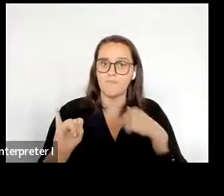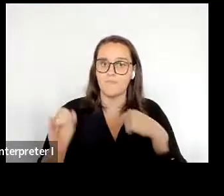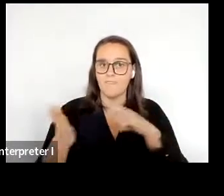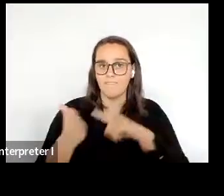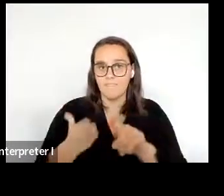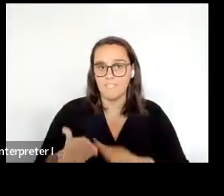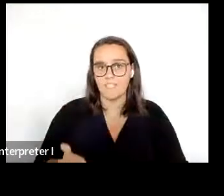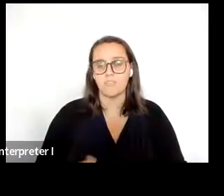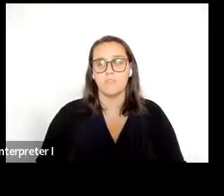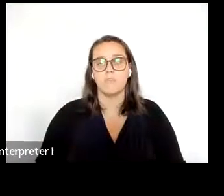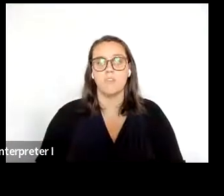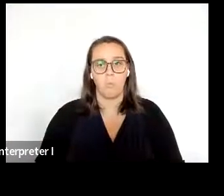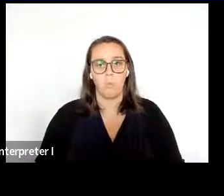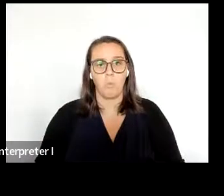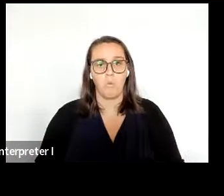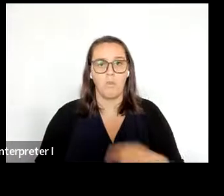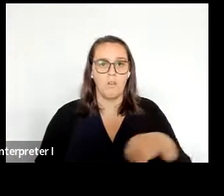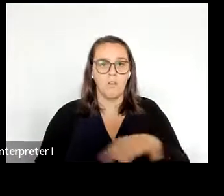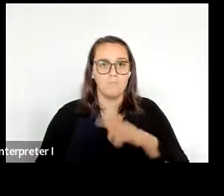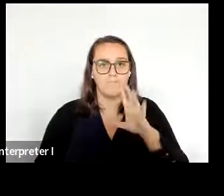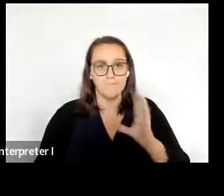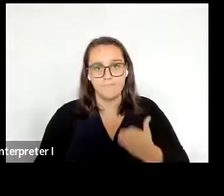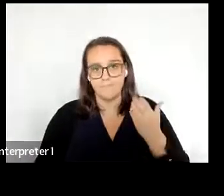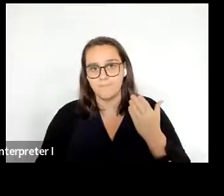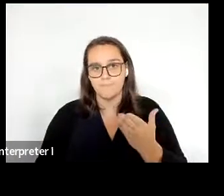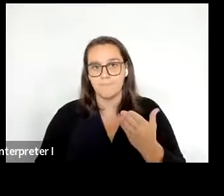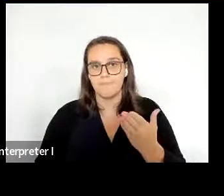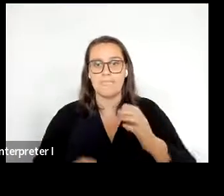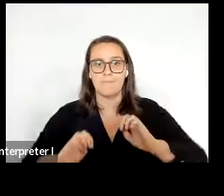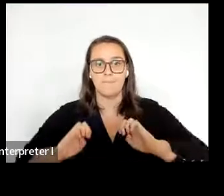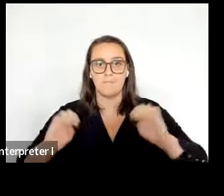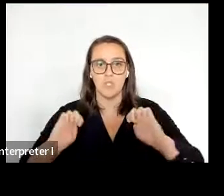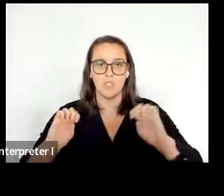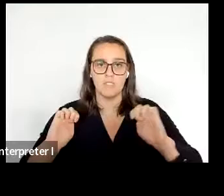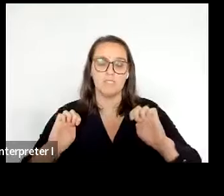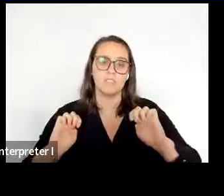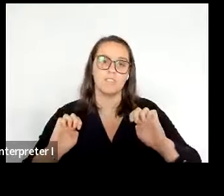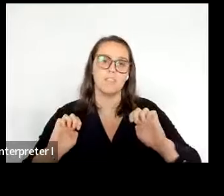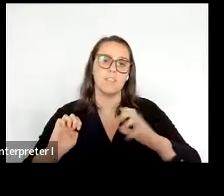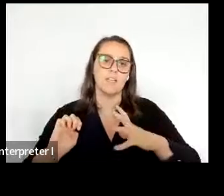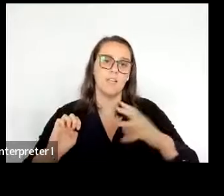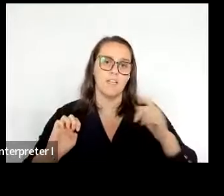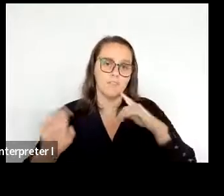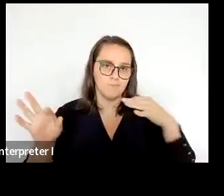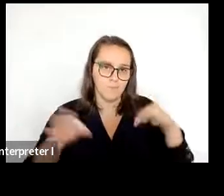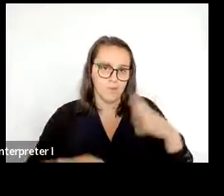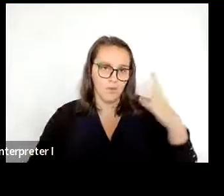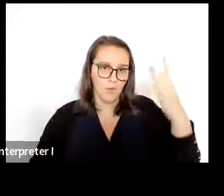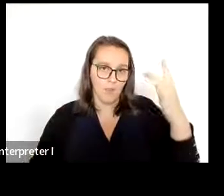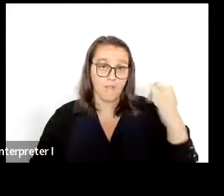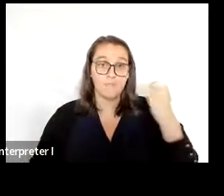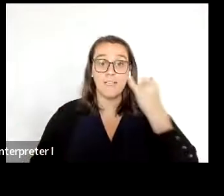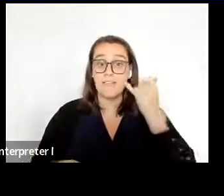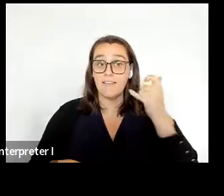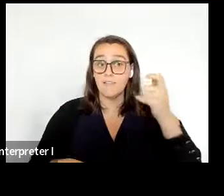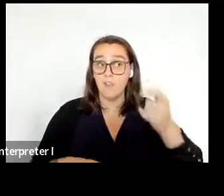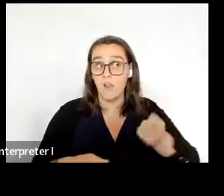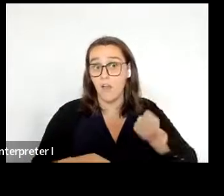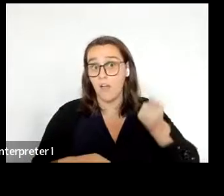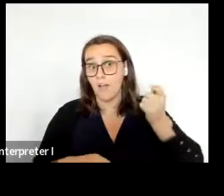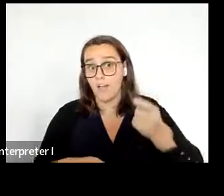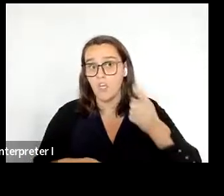investigations. So we moved the emergency and the pass, and we need to move another one again